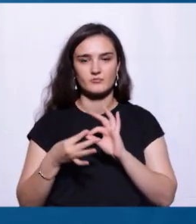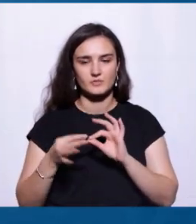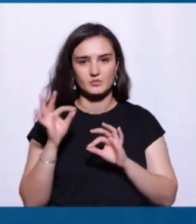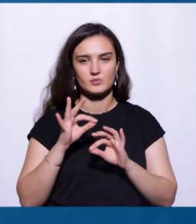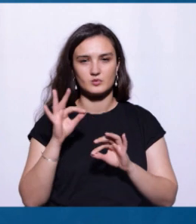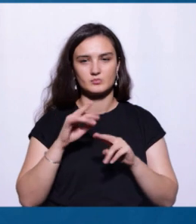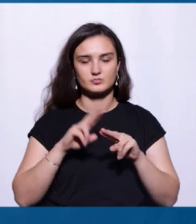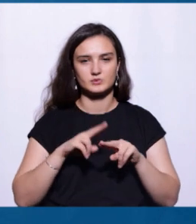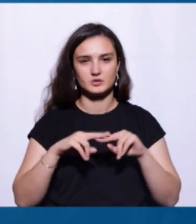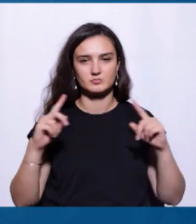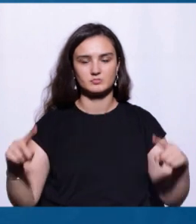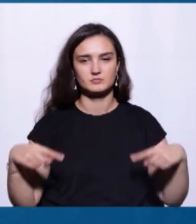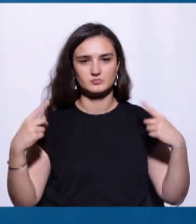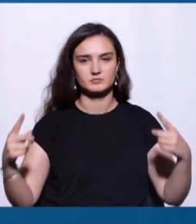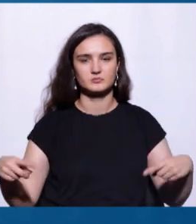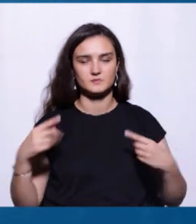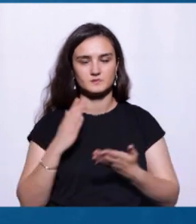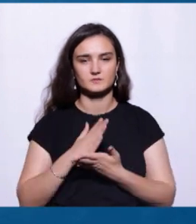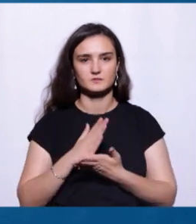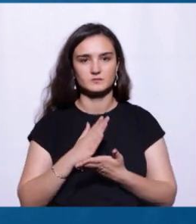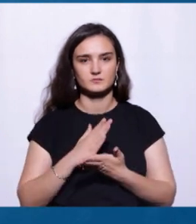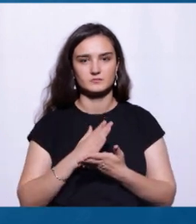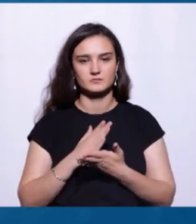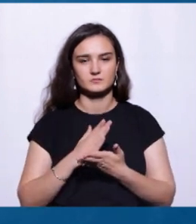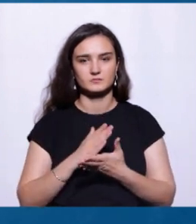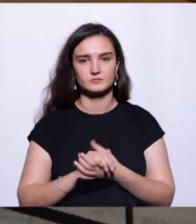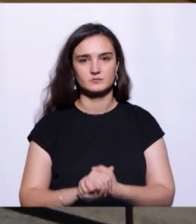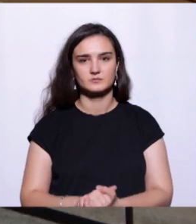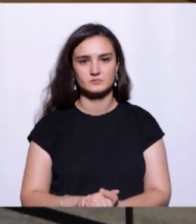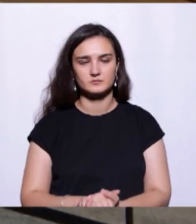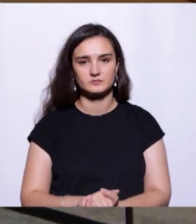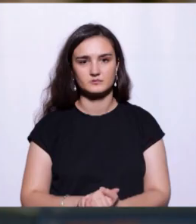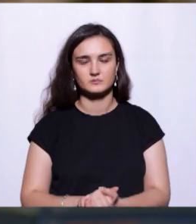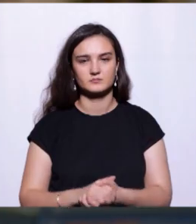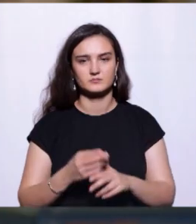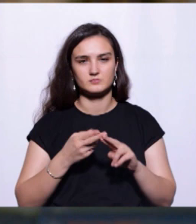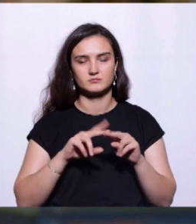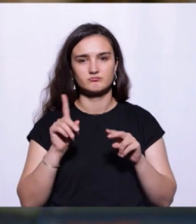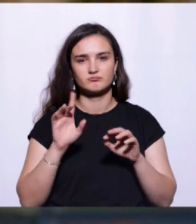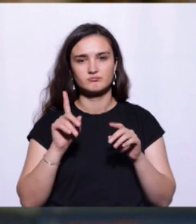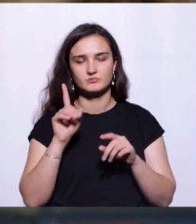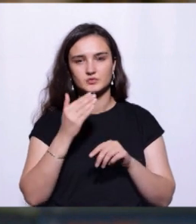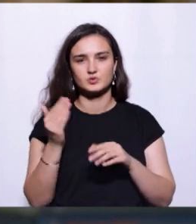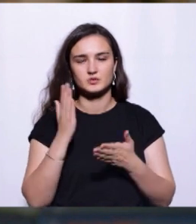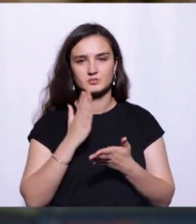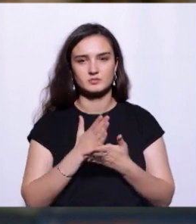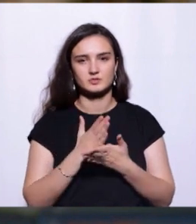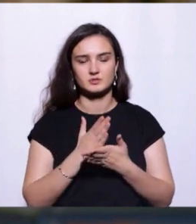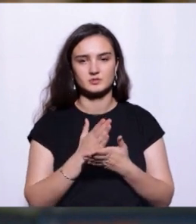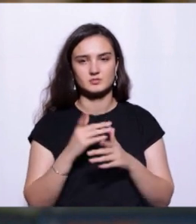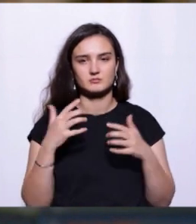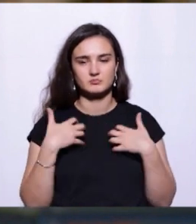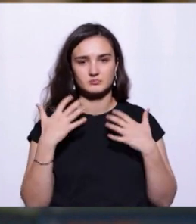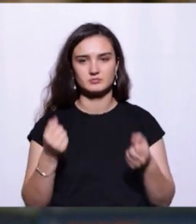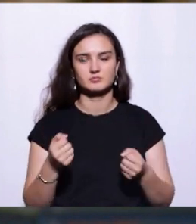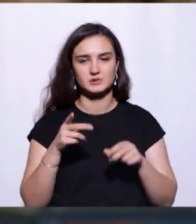a chair with wheels. So, if you have been in a bad car crash or you are recovering from